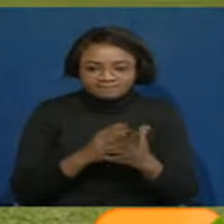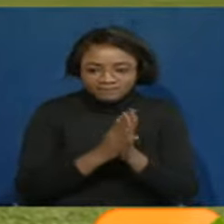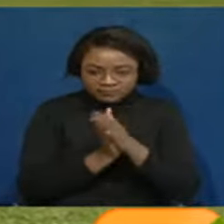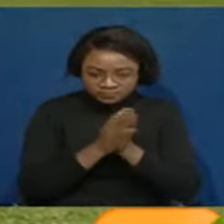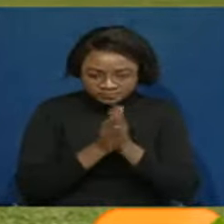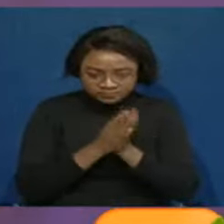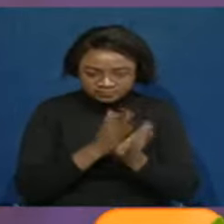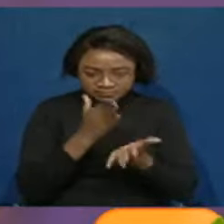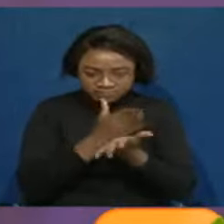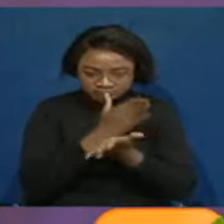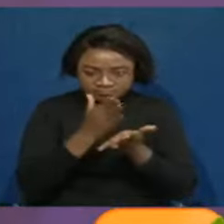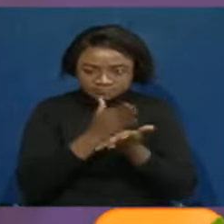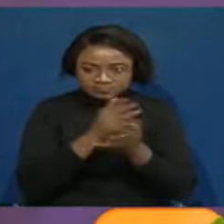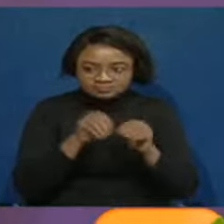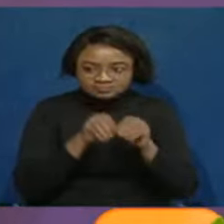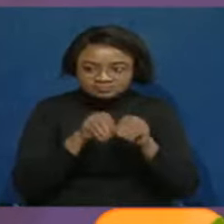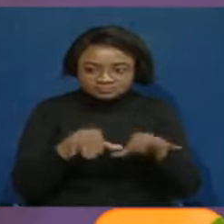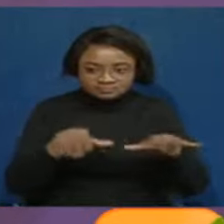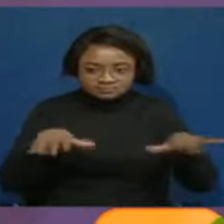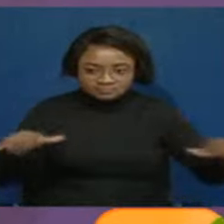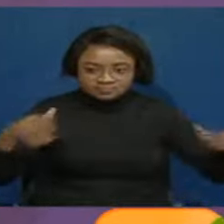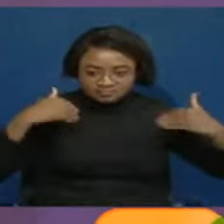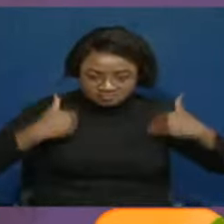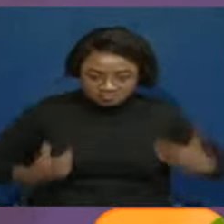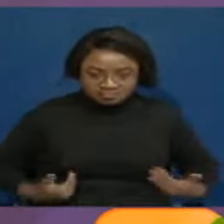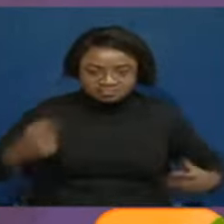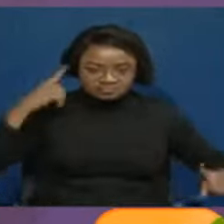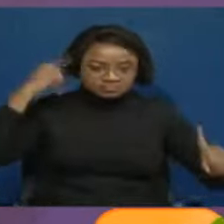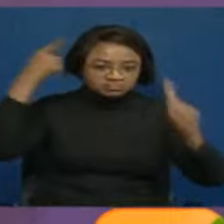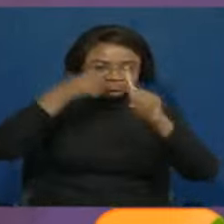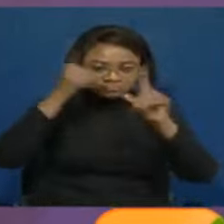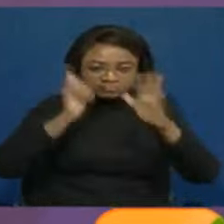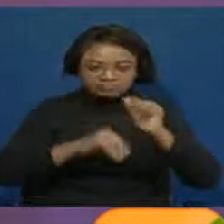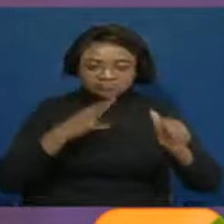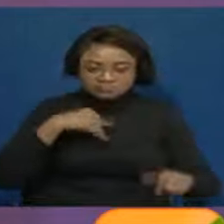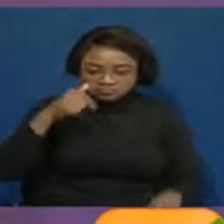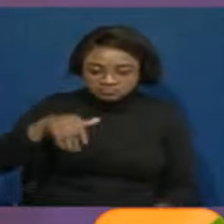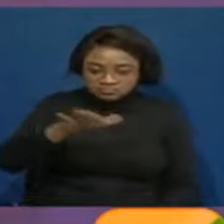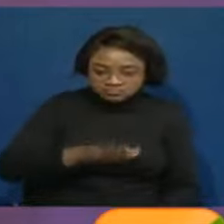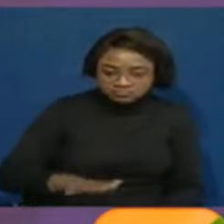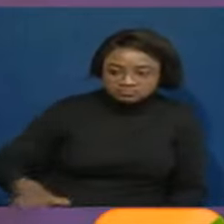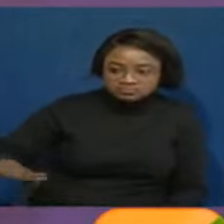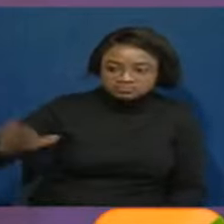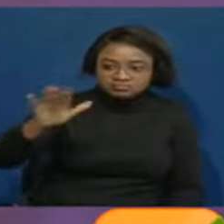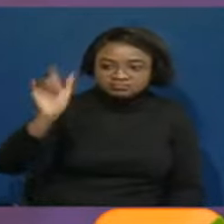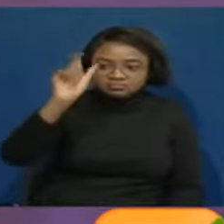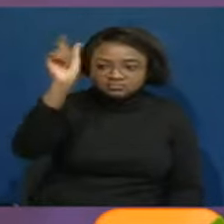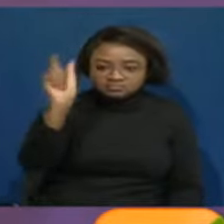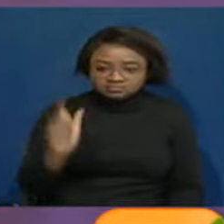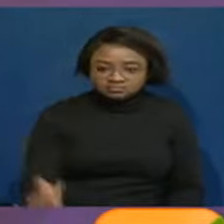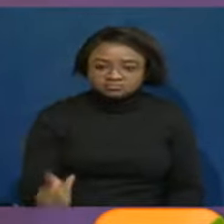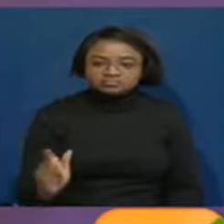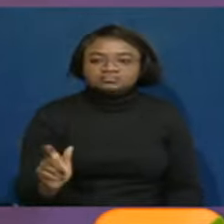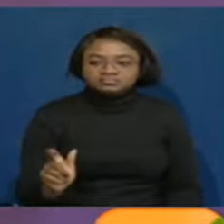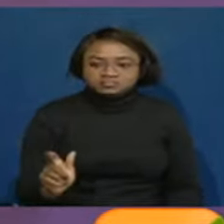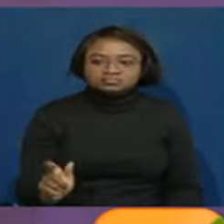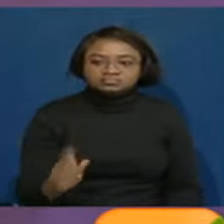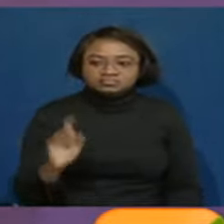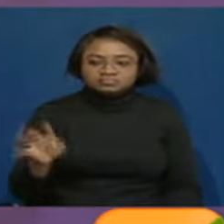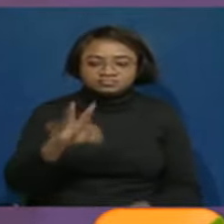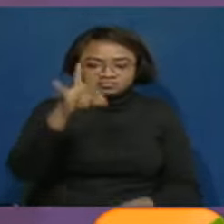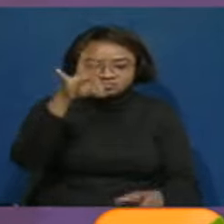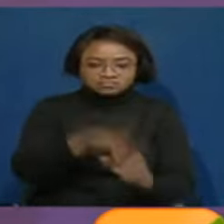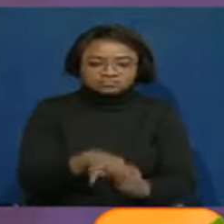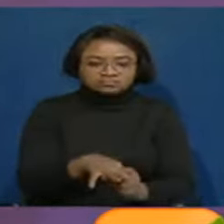narrative in government. I want this region to deliver a decisive vote for President William